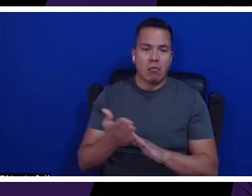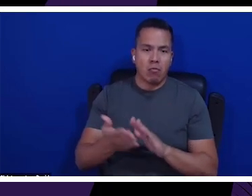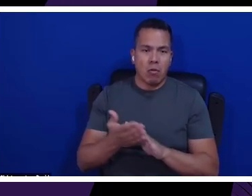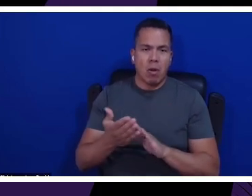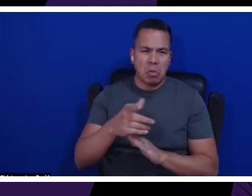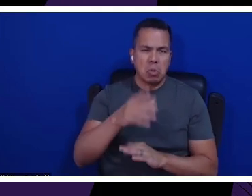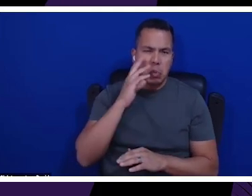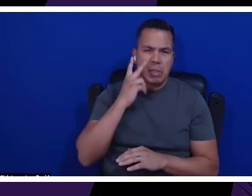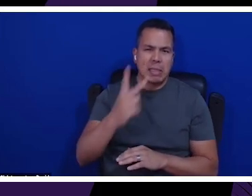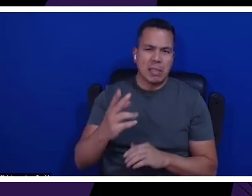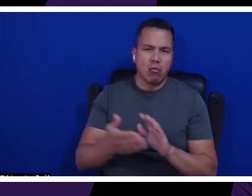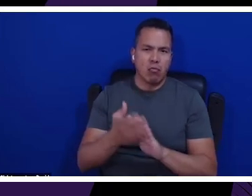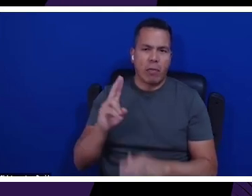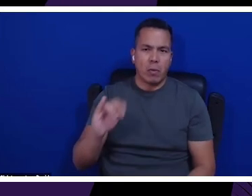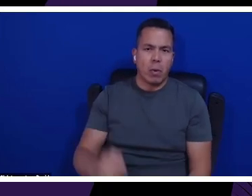user interface.